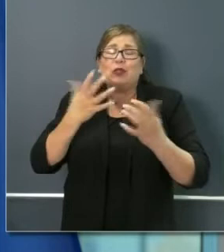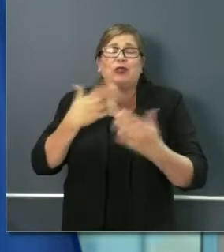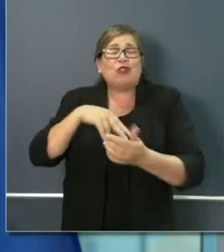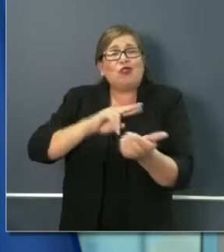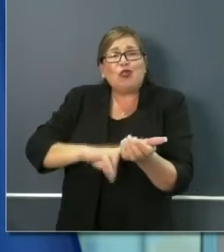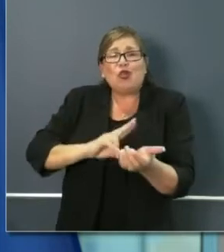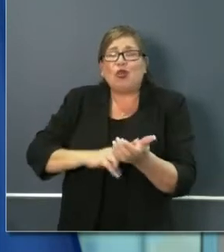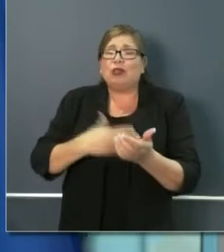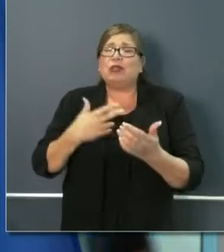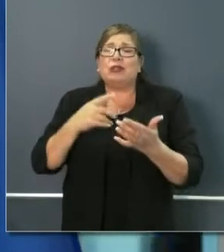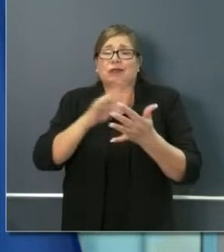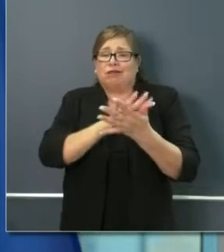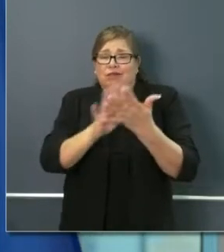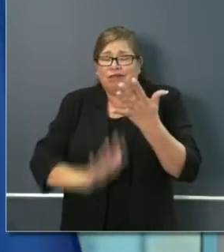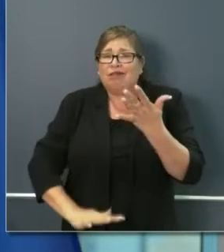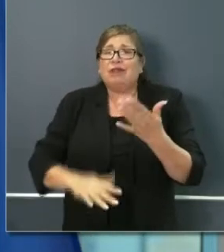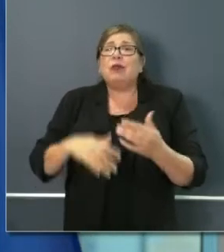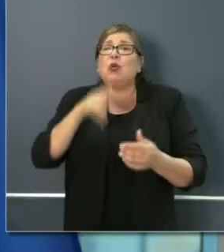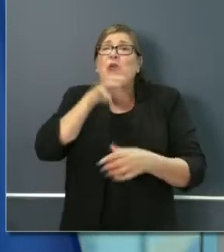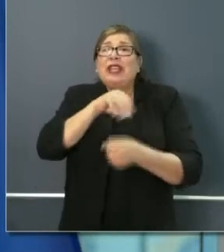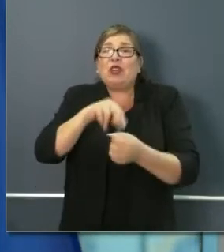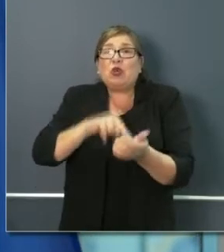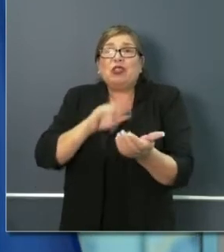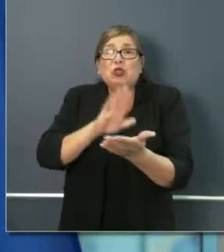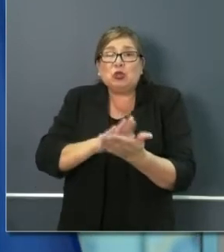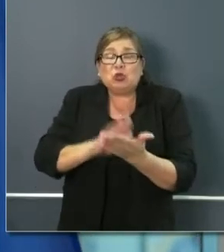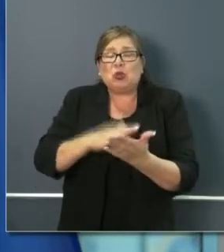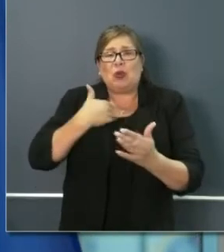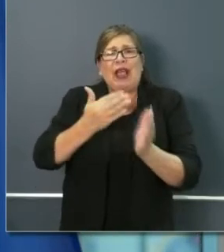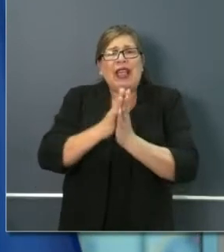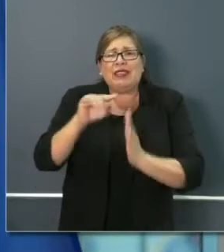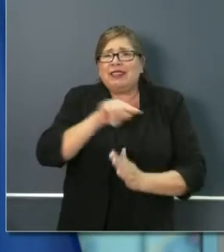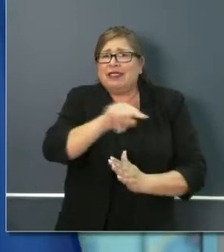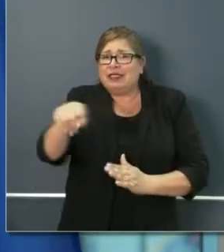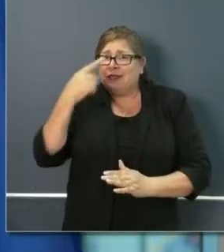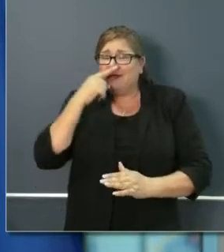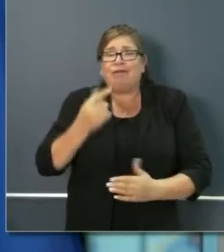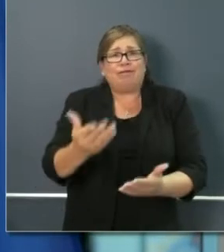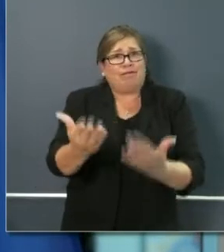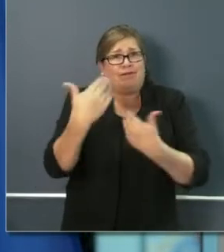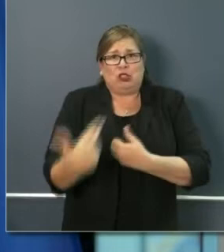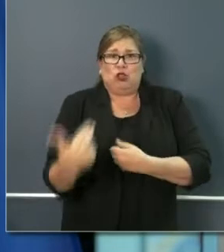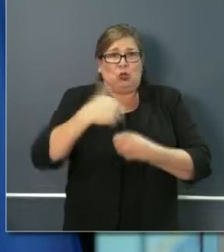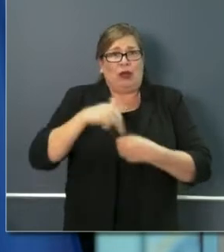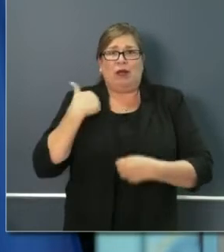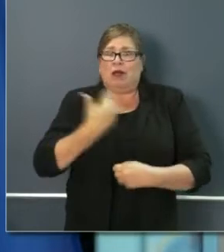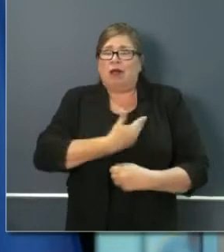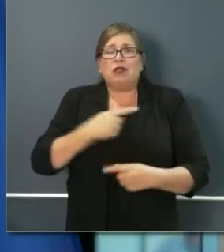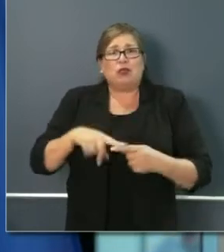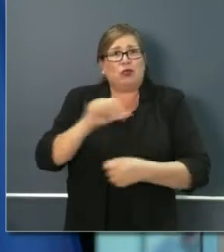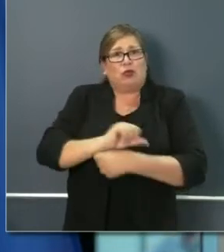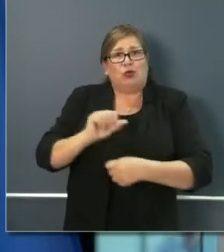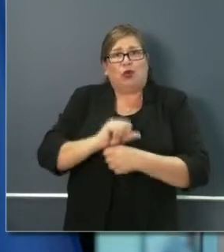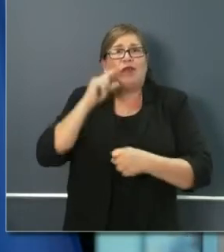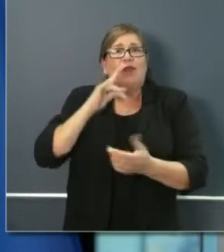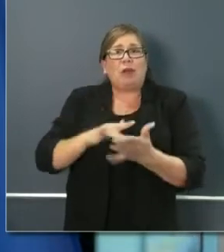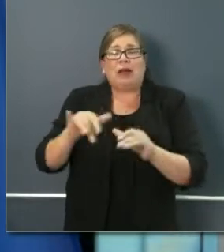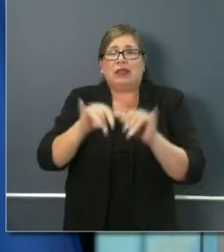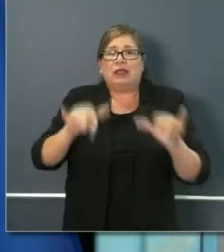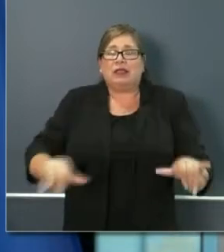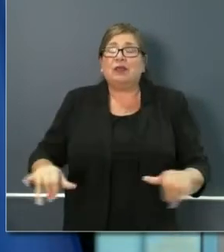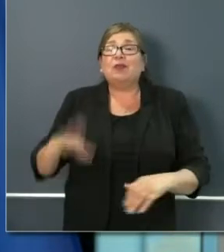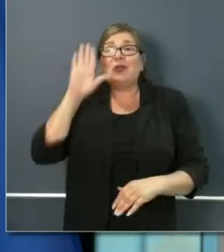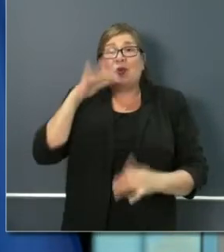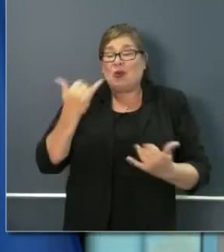it nursing schools or medical schools. Remarkably, over 25,000 people already have filled out